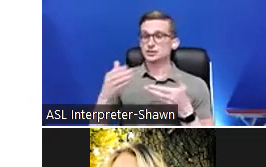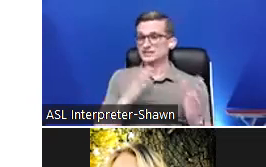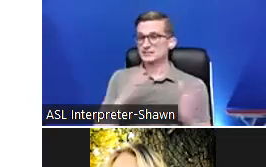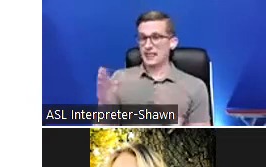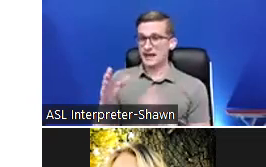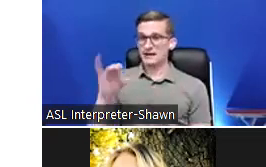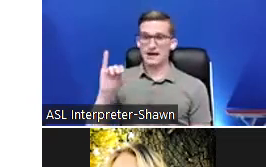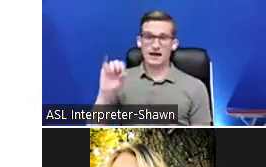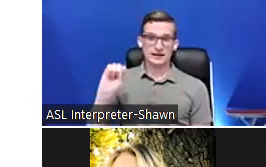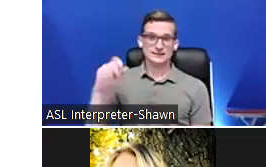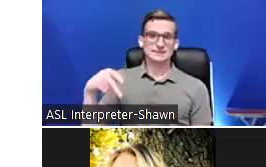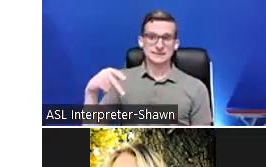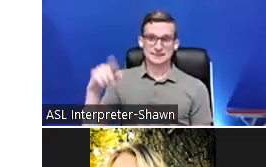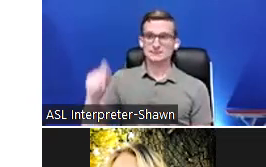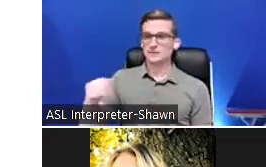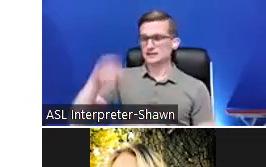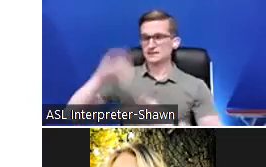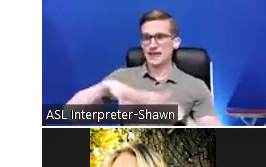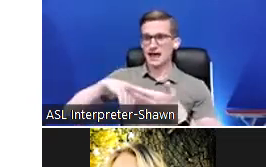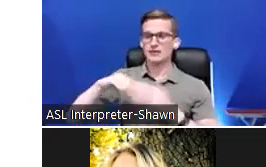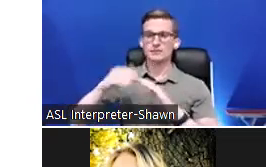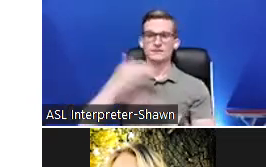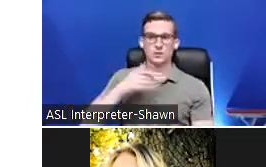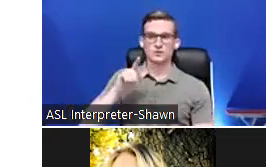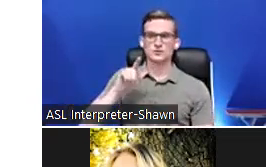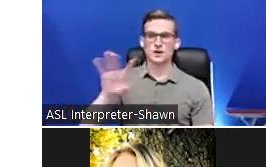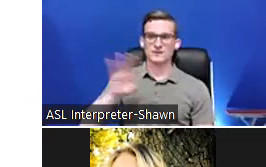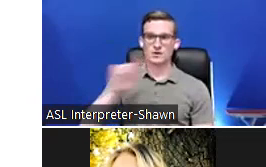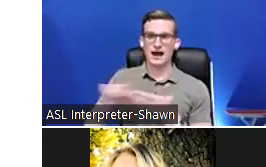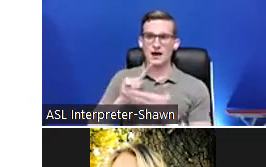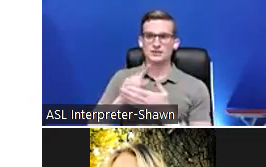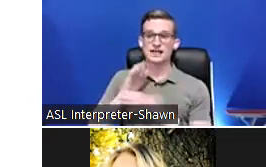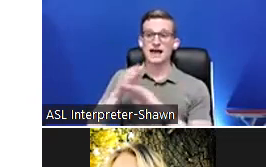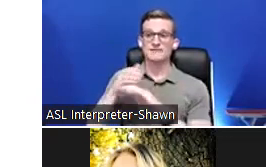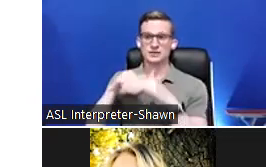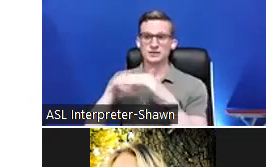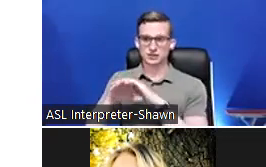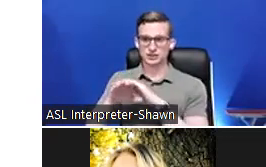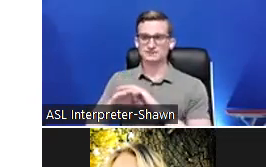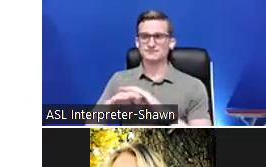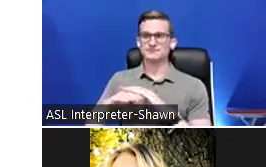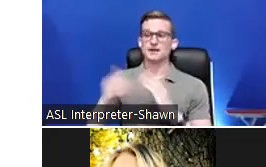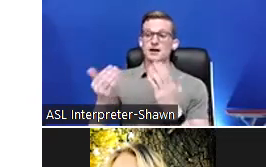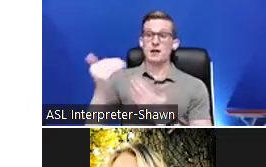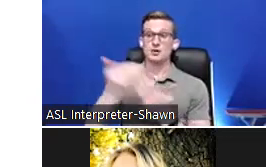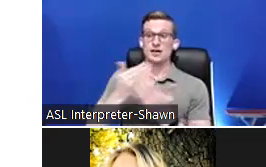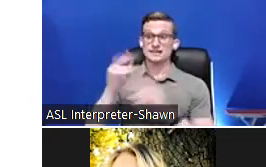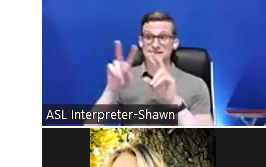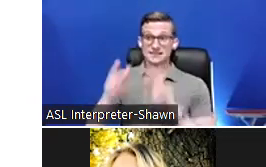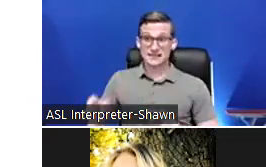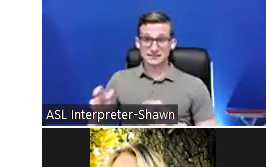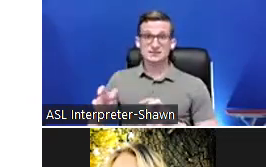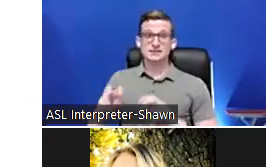24 hours of admission, a comprehensive assessment completed within 10 days of admission, and a comprehensive